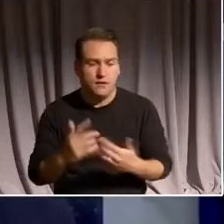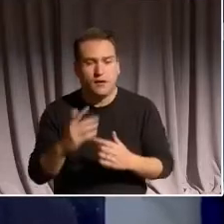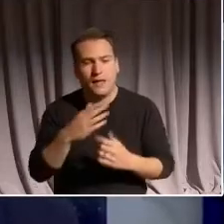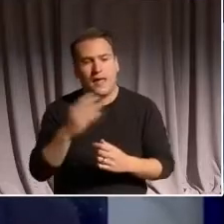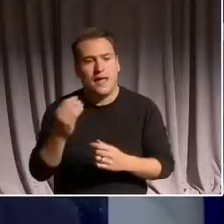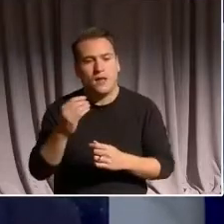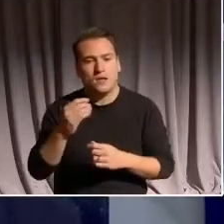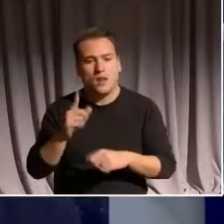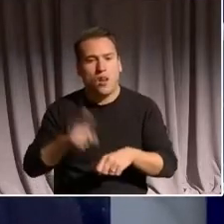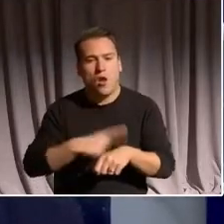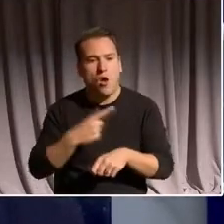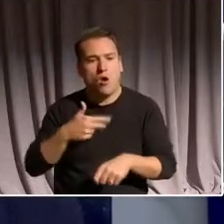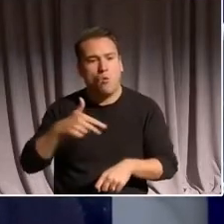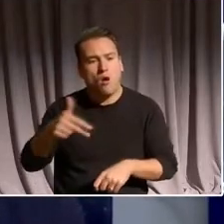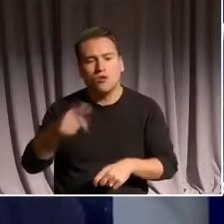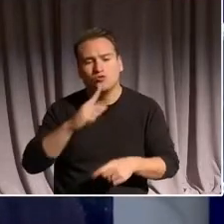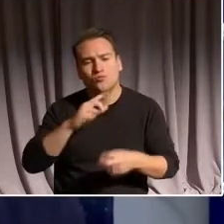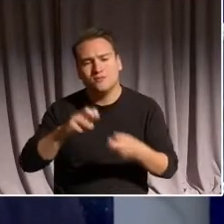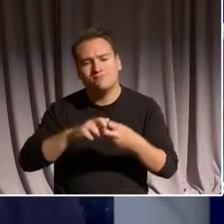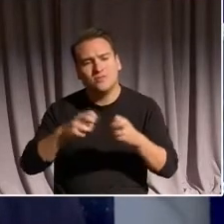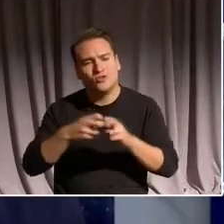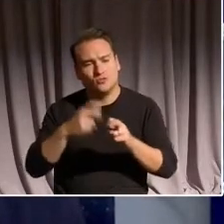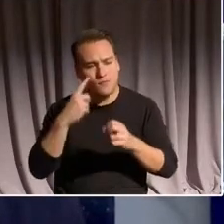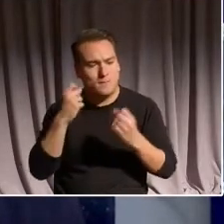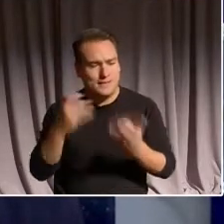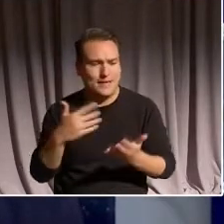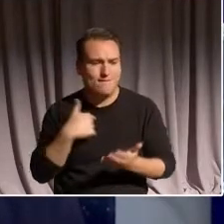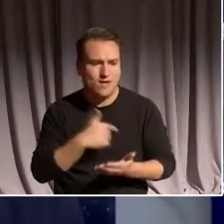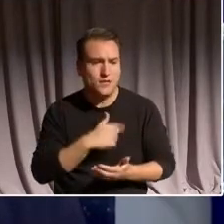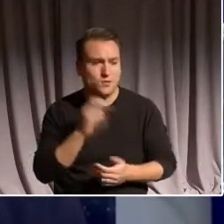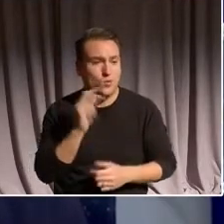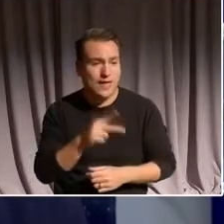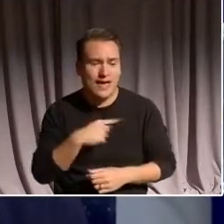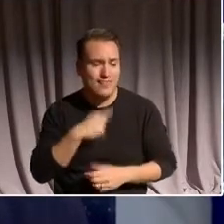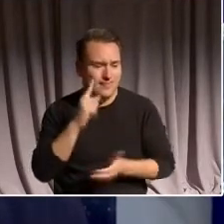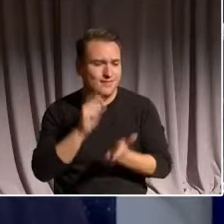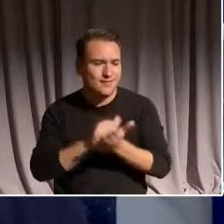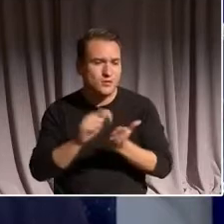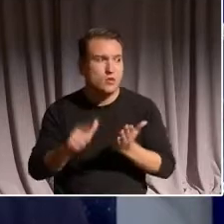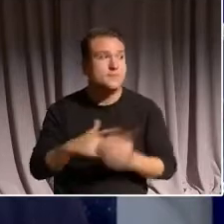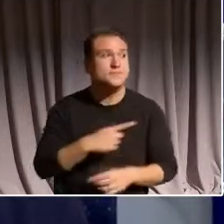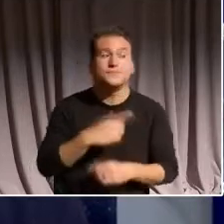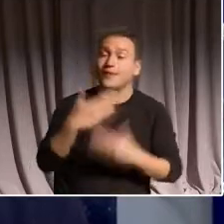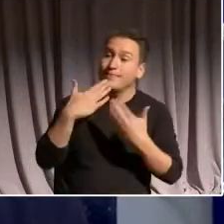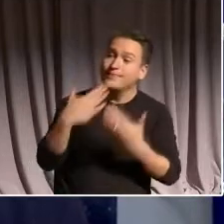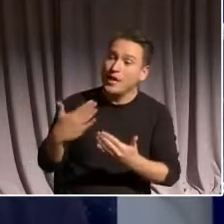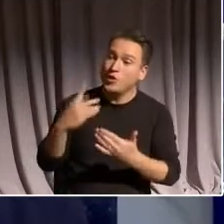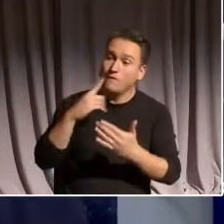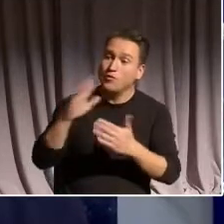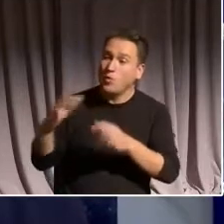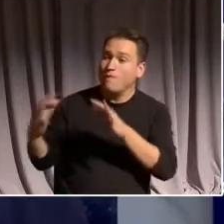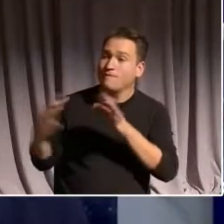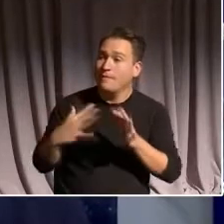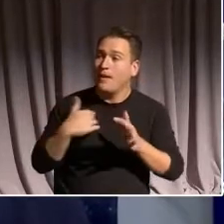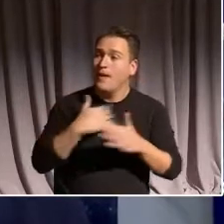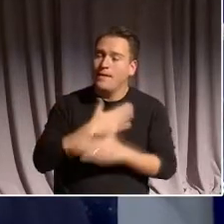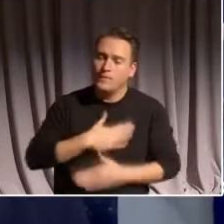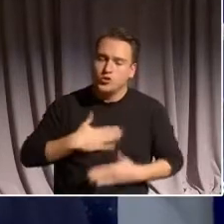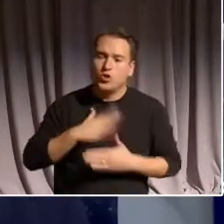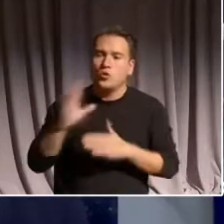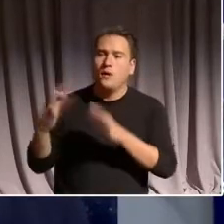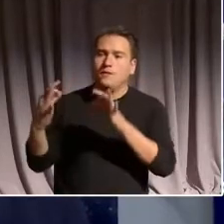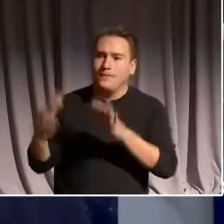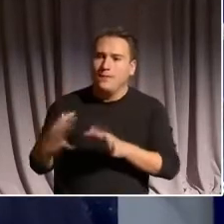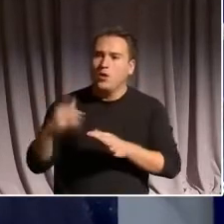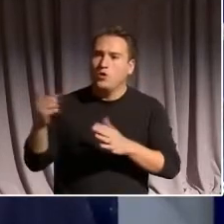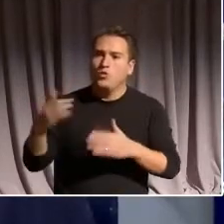long walks are difficult for a lot of us. So I think that's Thank you. Thank you so much for your feedback. We really appreciate hearing all of that.